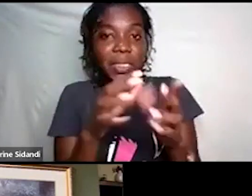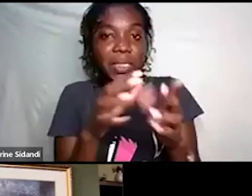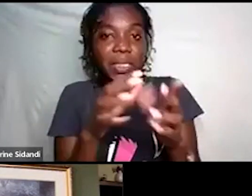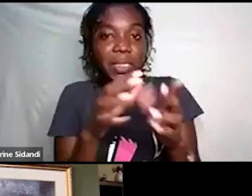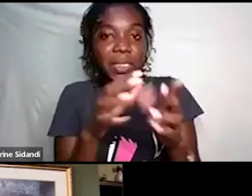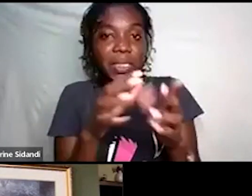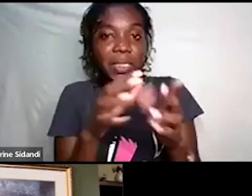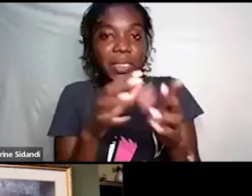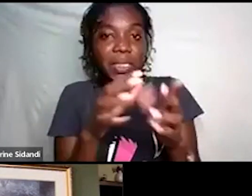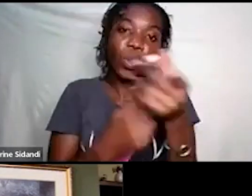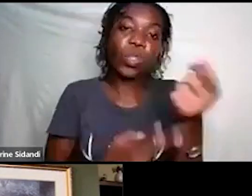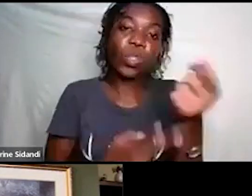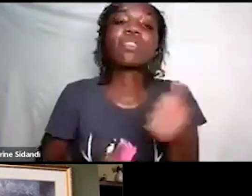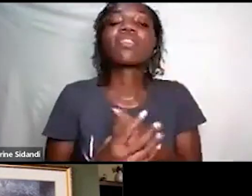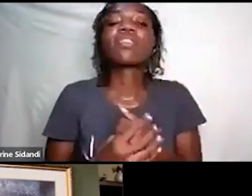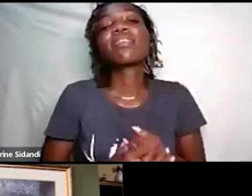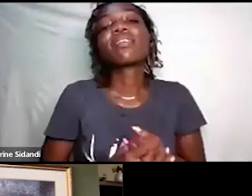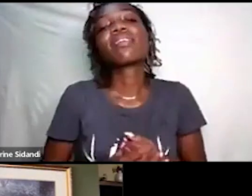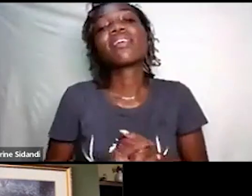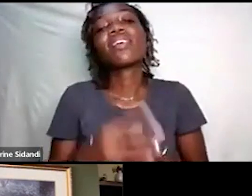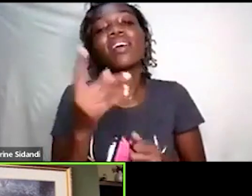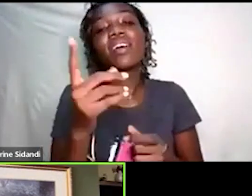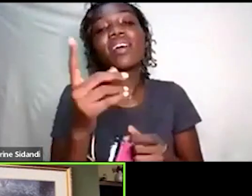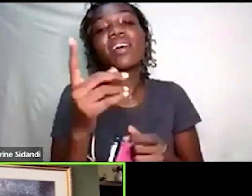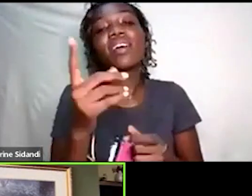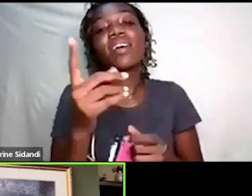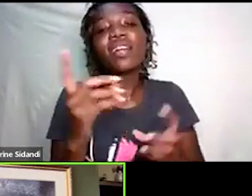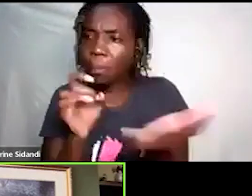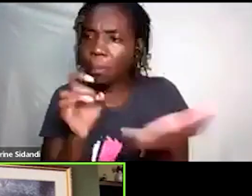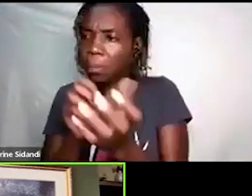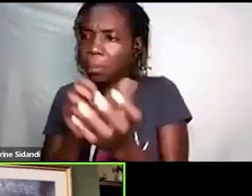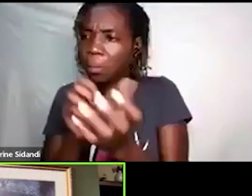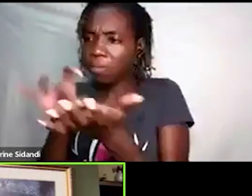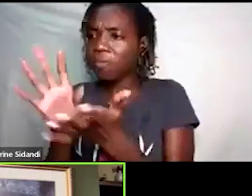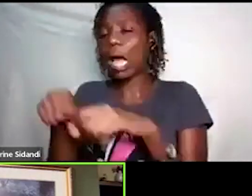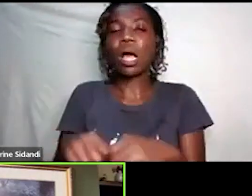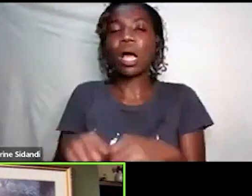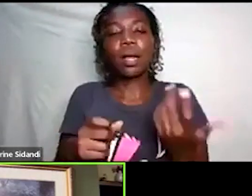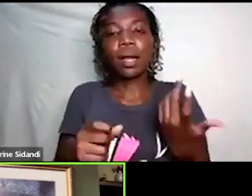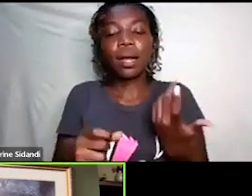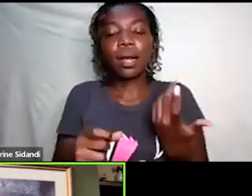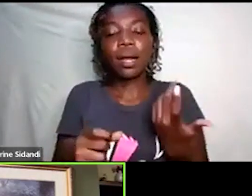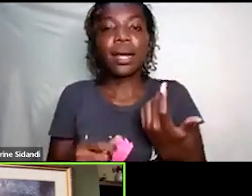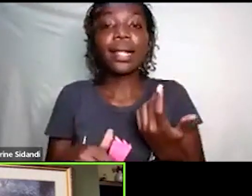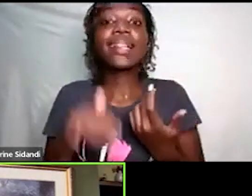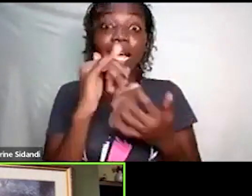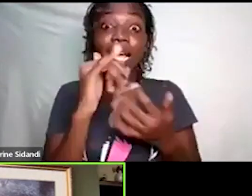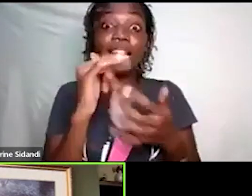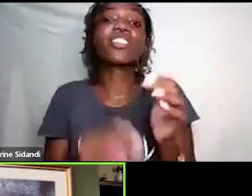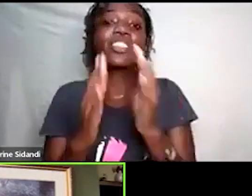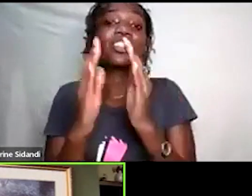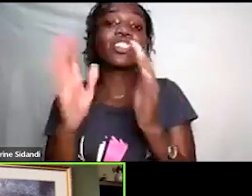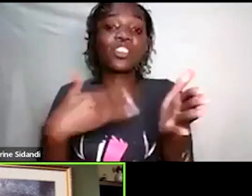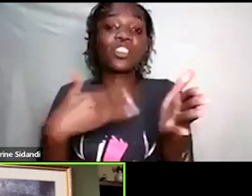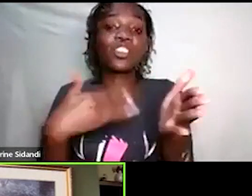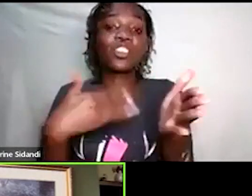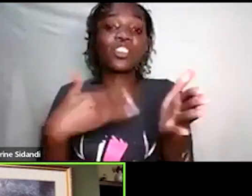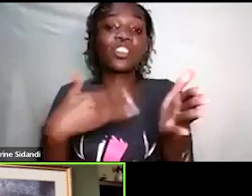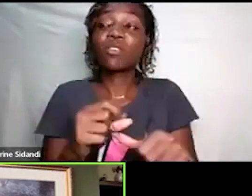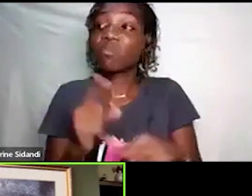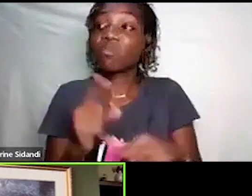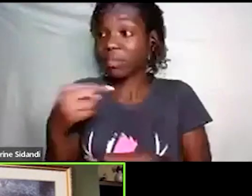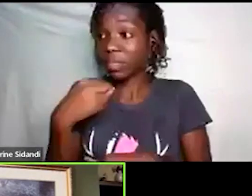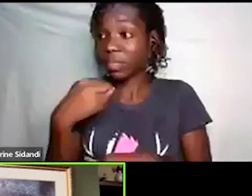say no to her, she's gonna fire you. That's the song. That's what the song is about. He said no to the boss and the